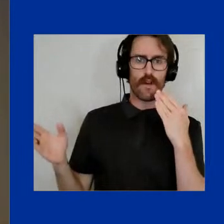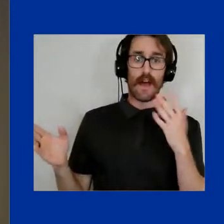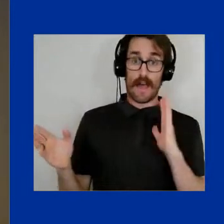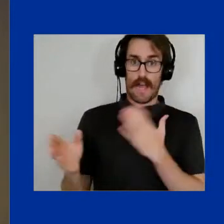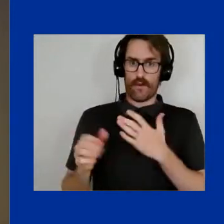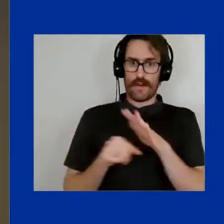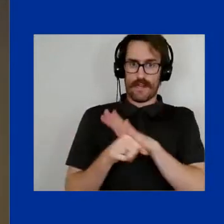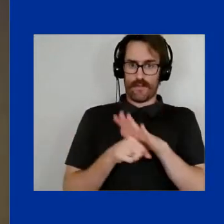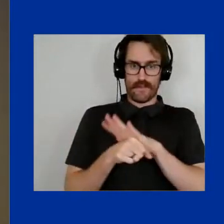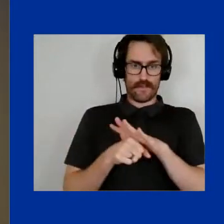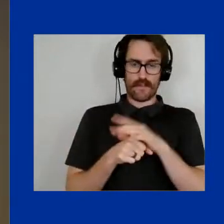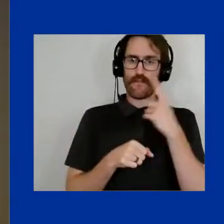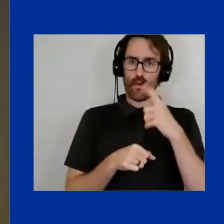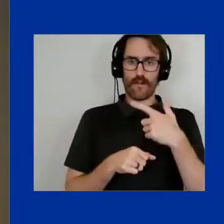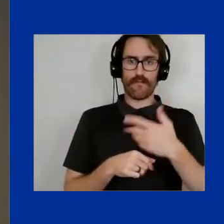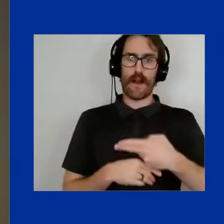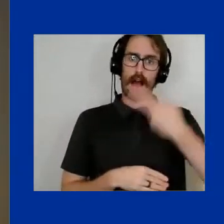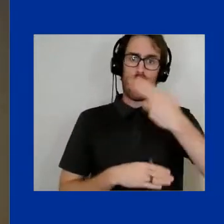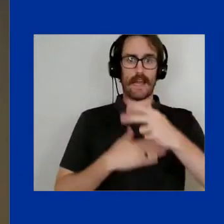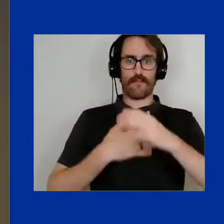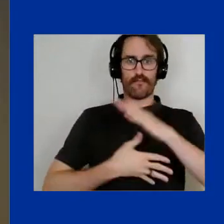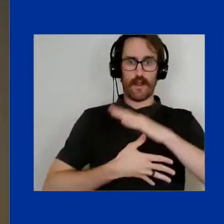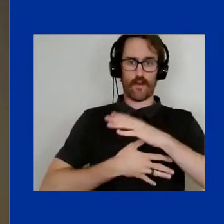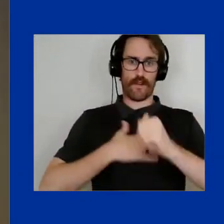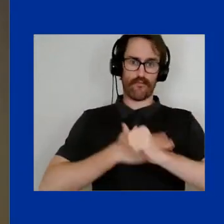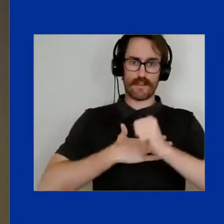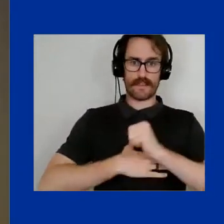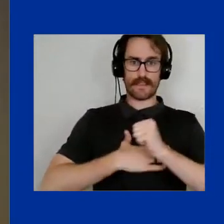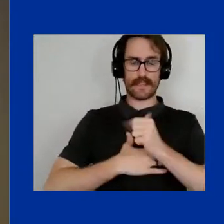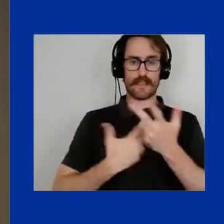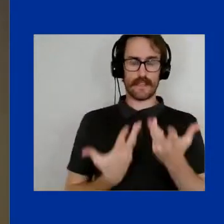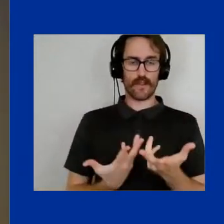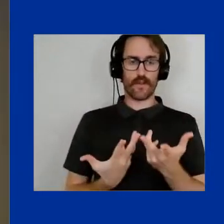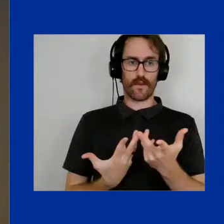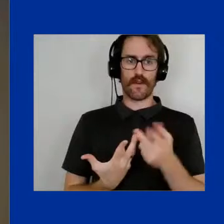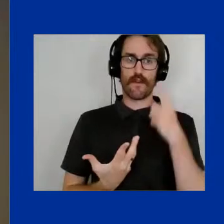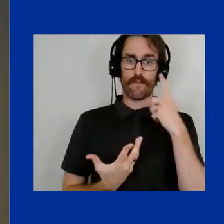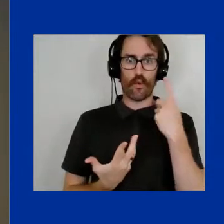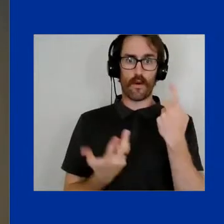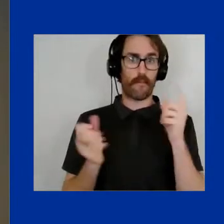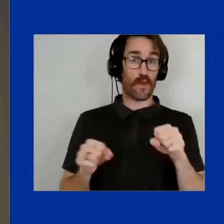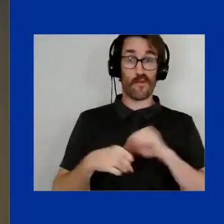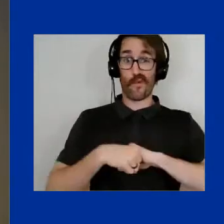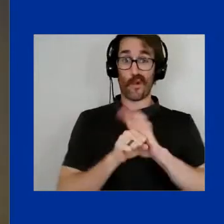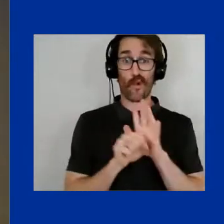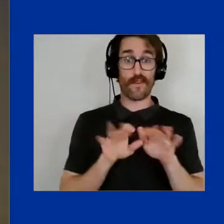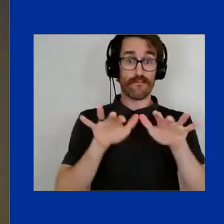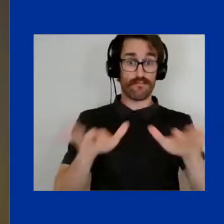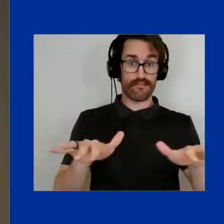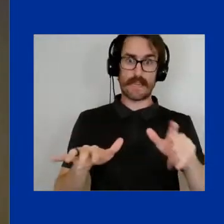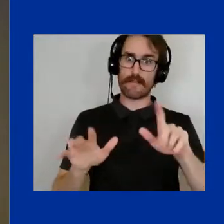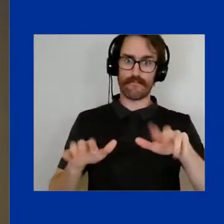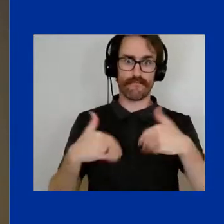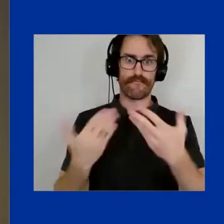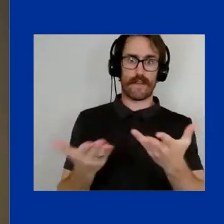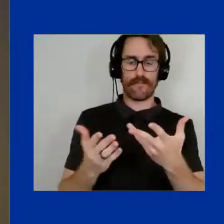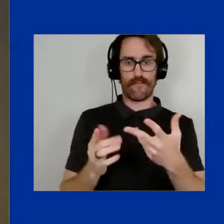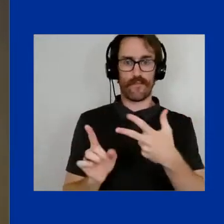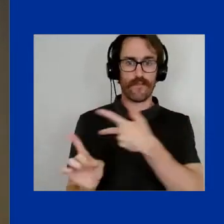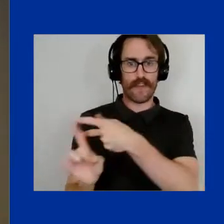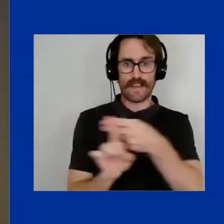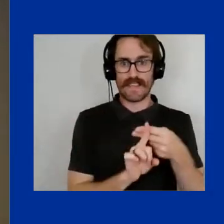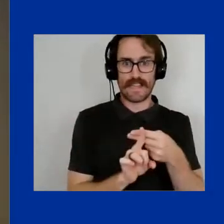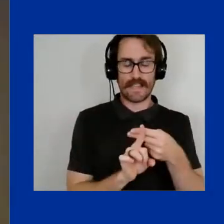of our high priority neighborhoods that we think are the highest priority for vaccine. So we've provided that to